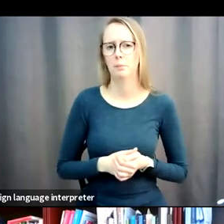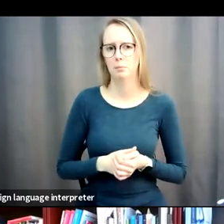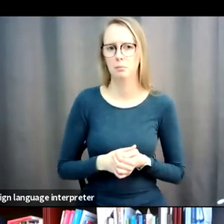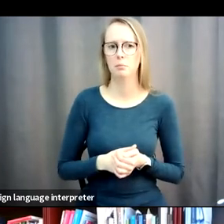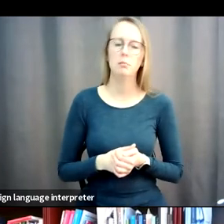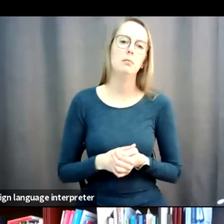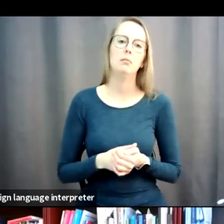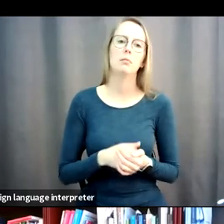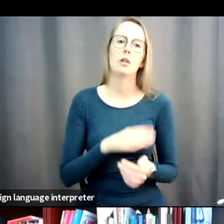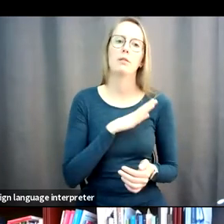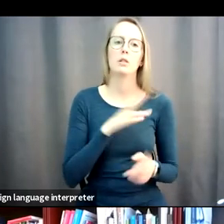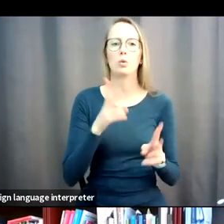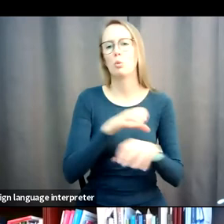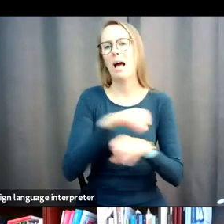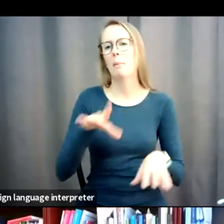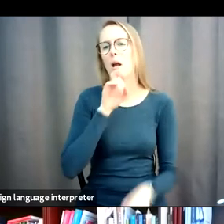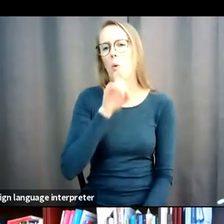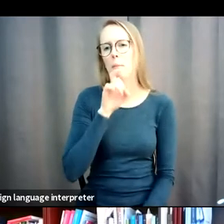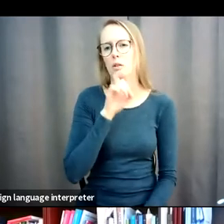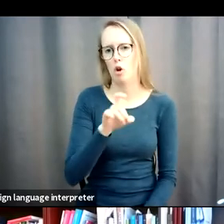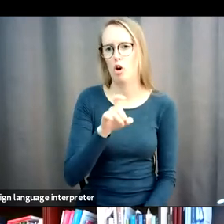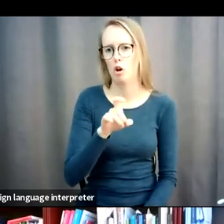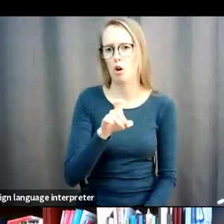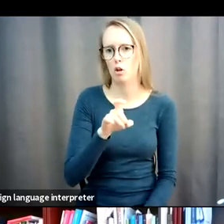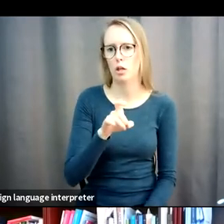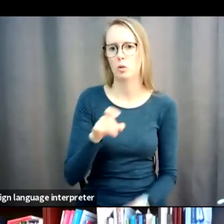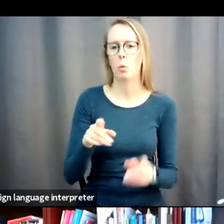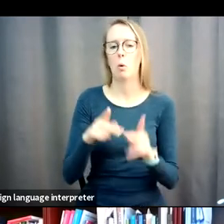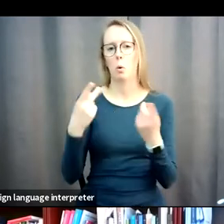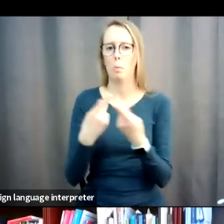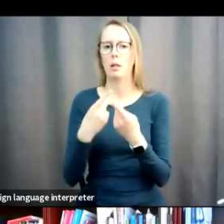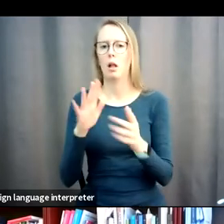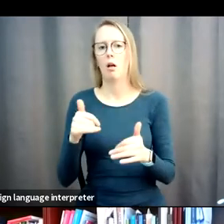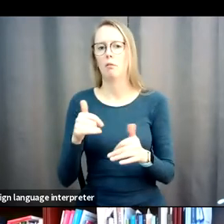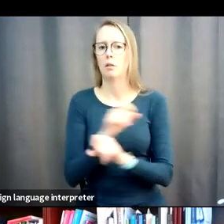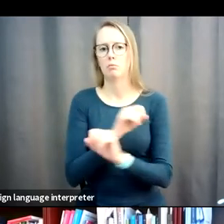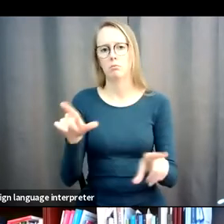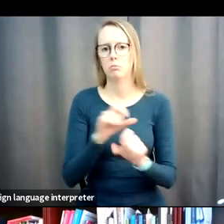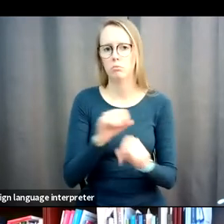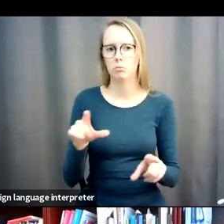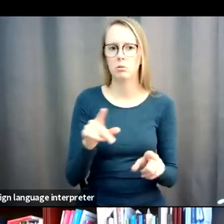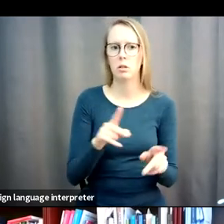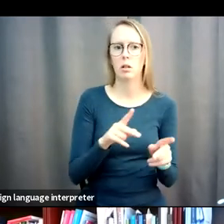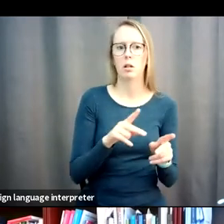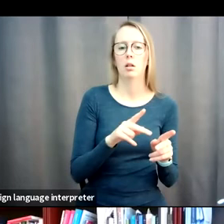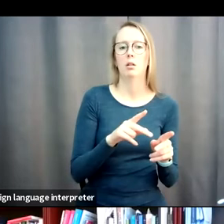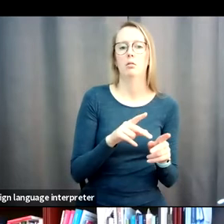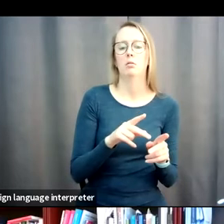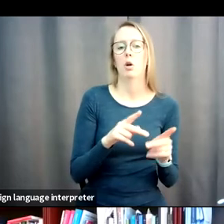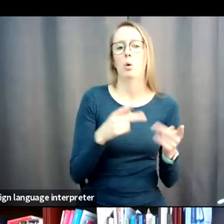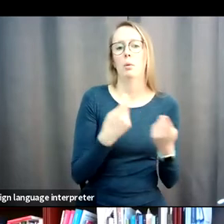There are some general comments that have been produced by the committees. The Committee on the Rights of the